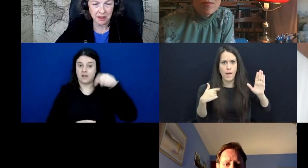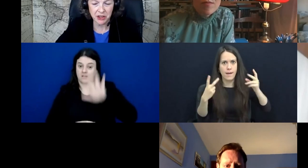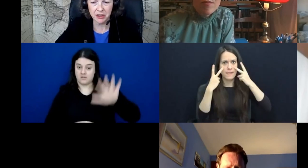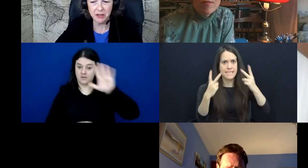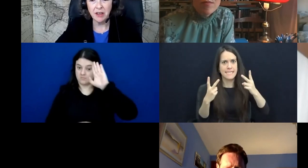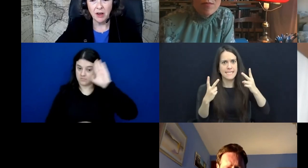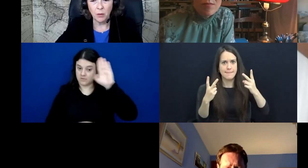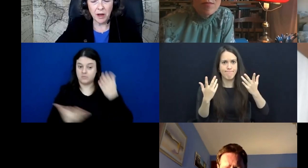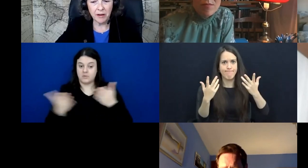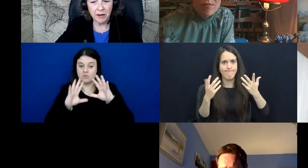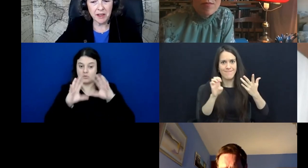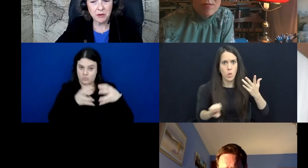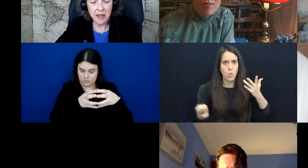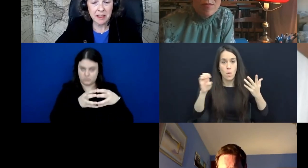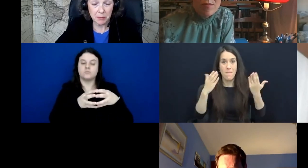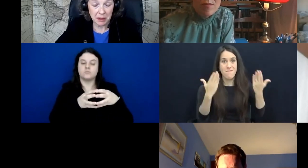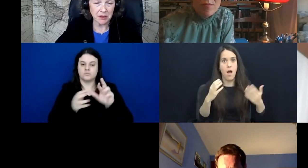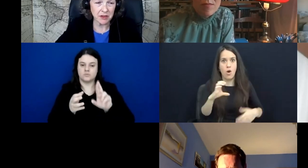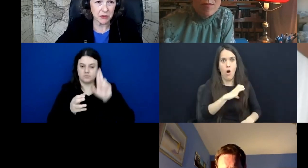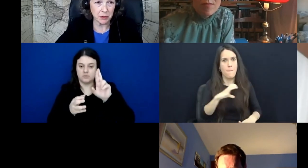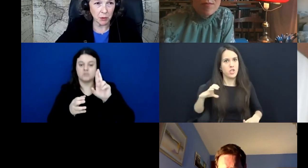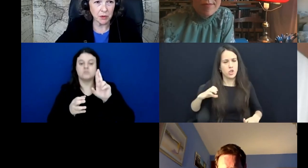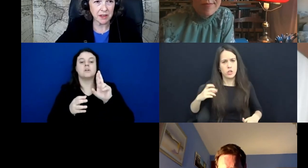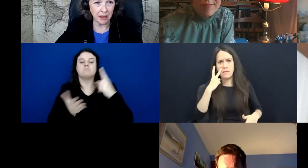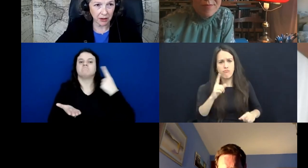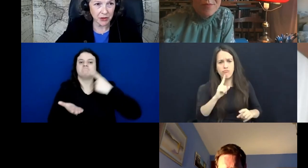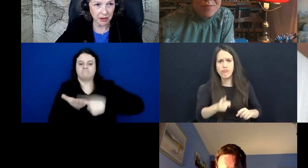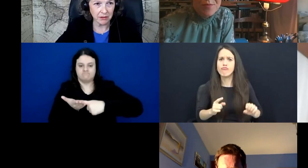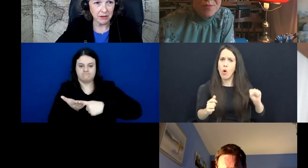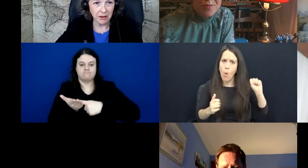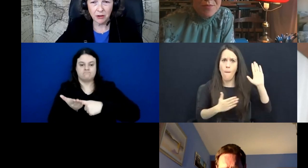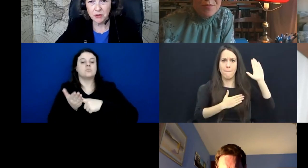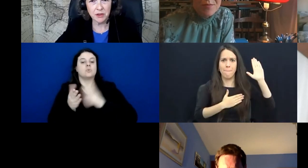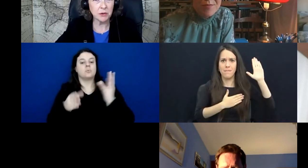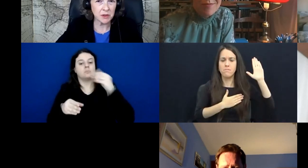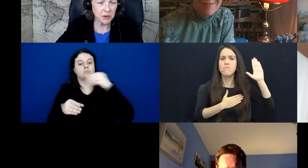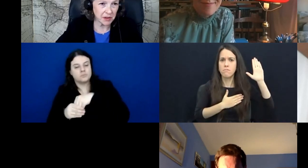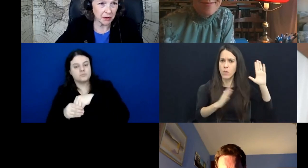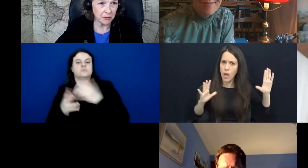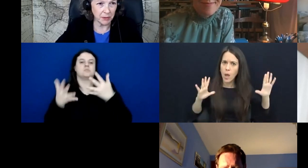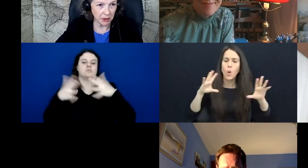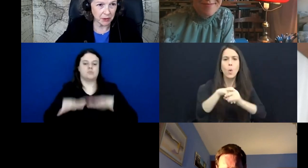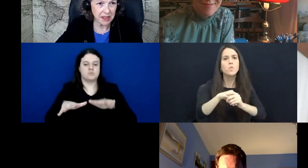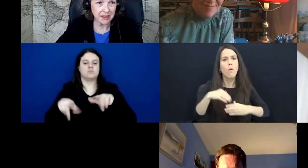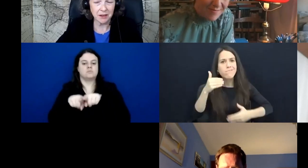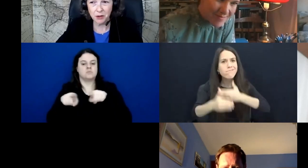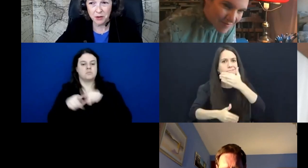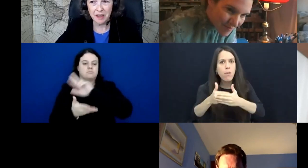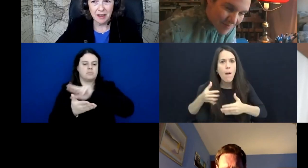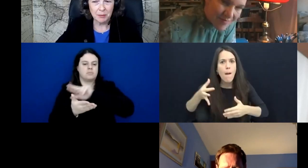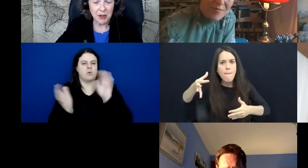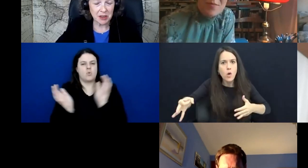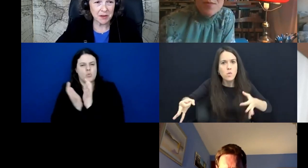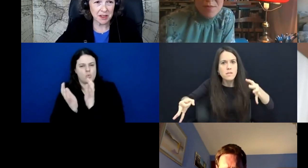current commission, where there is great commitment towards inclusion across all sorts of minorities. And of